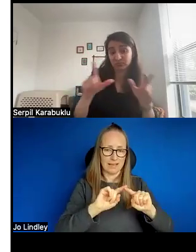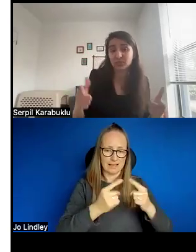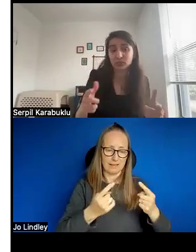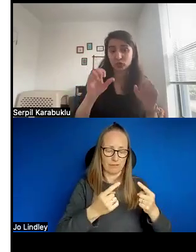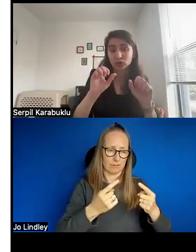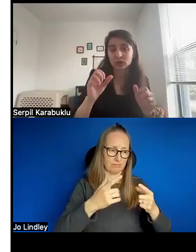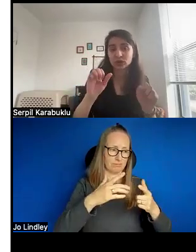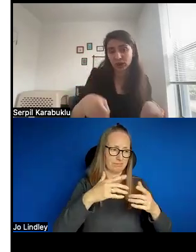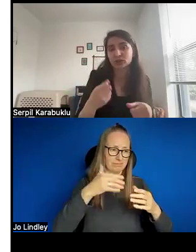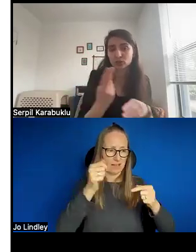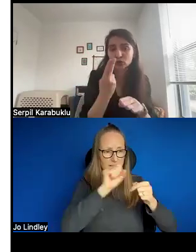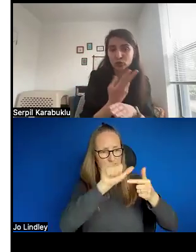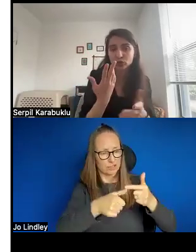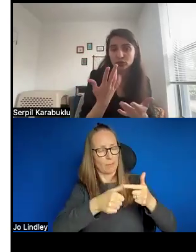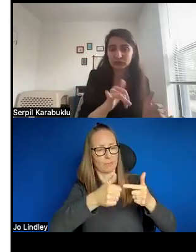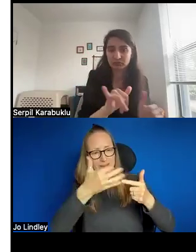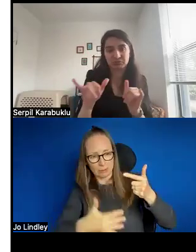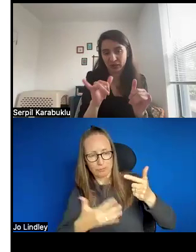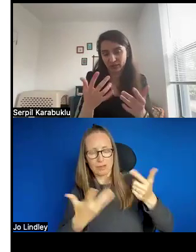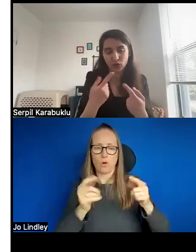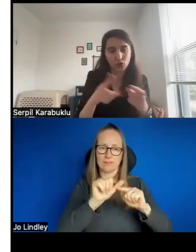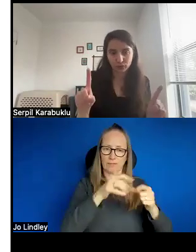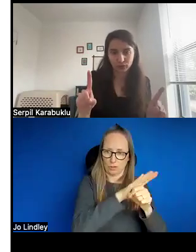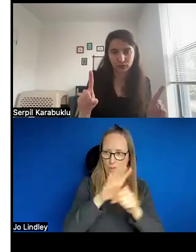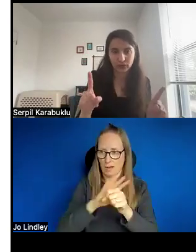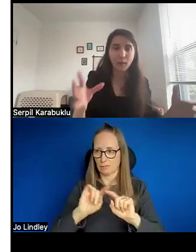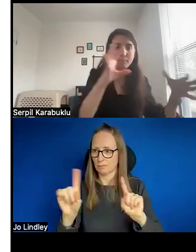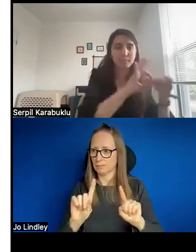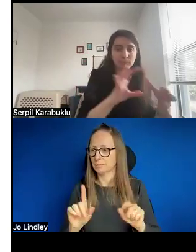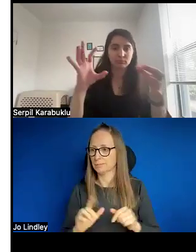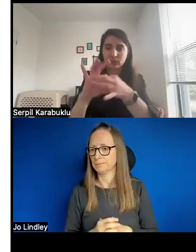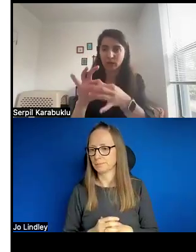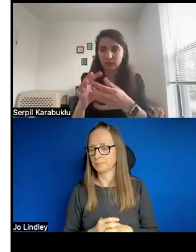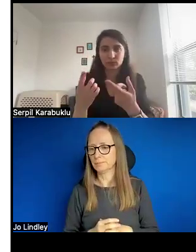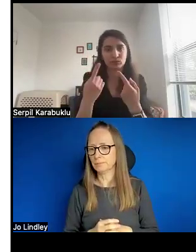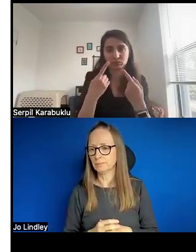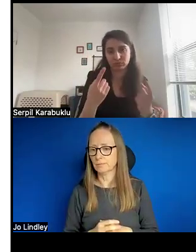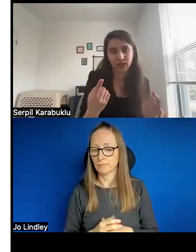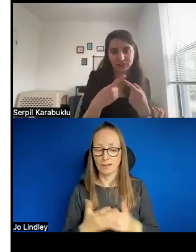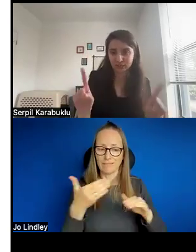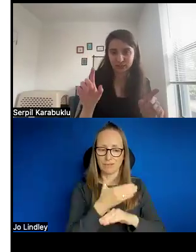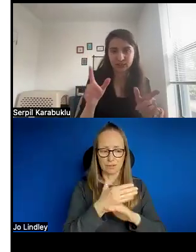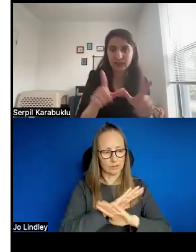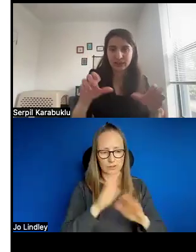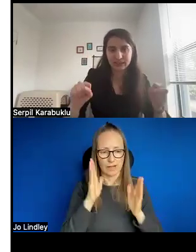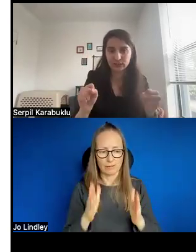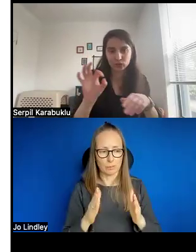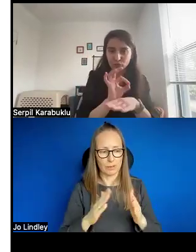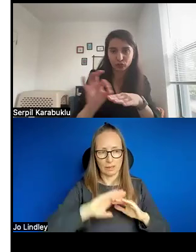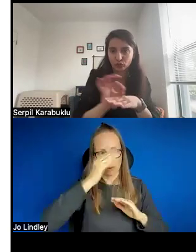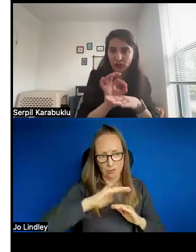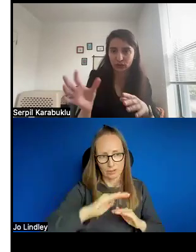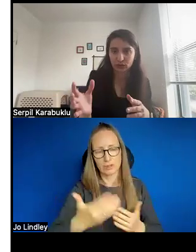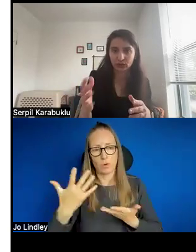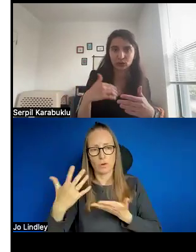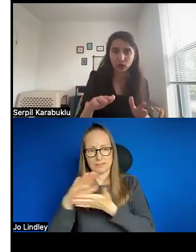domains. So what I'm trying to say also, their function doesn't have to be prosodic semantic per